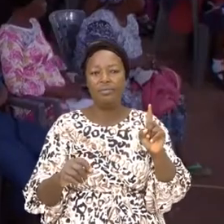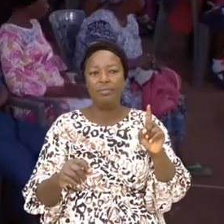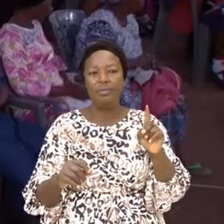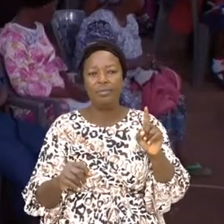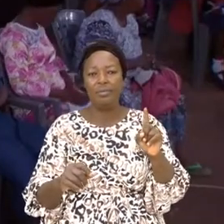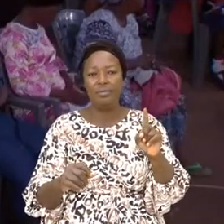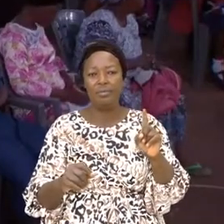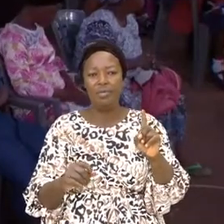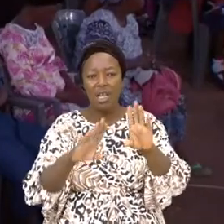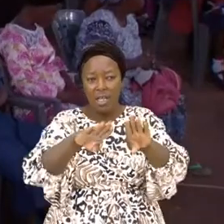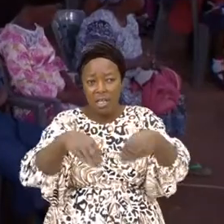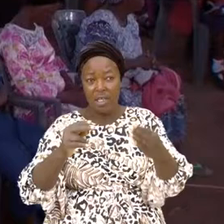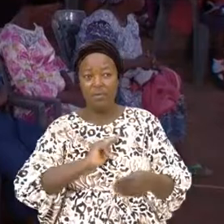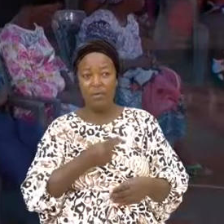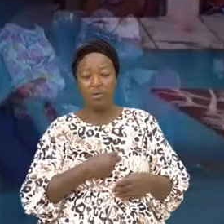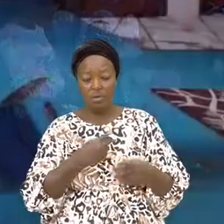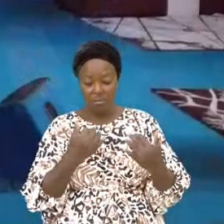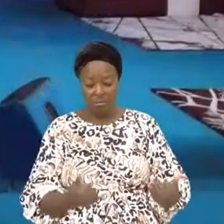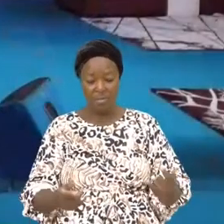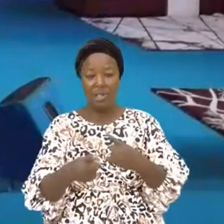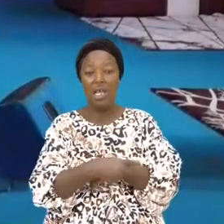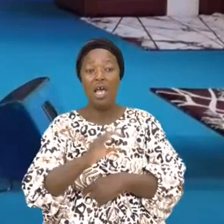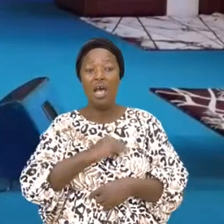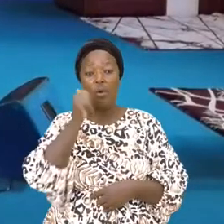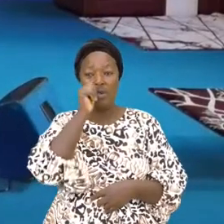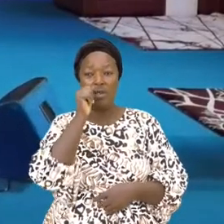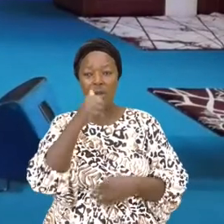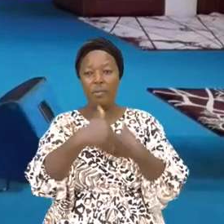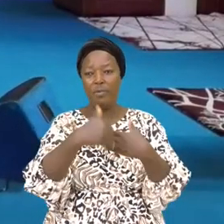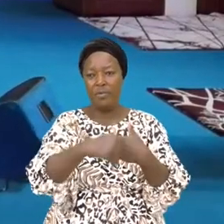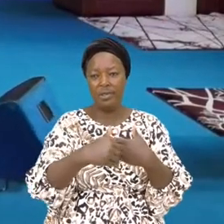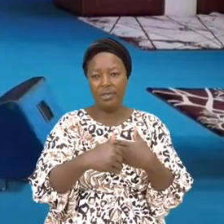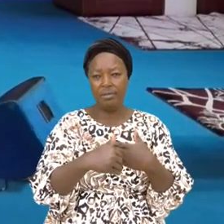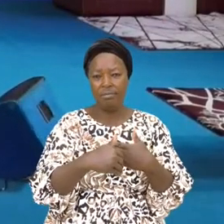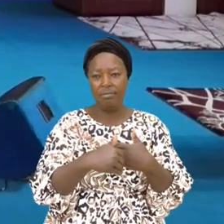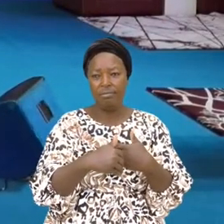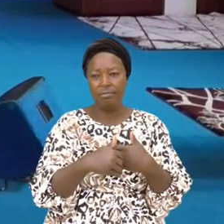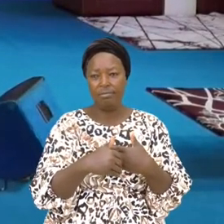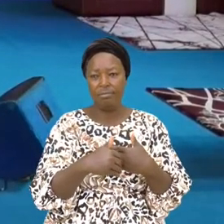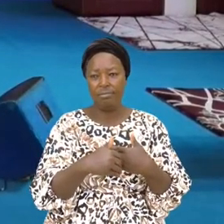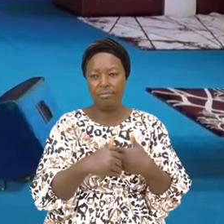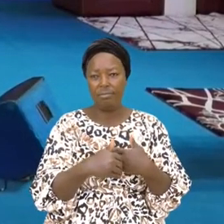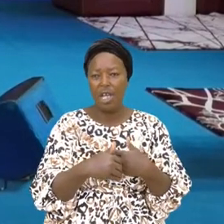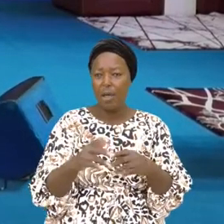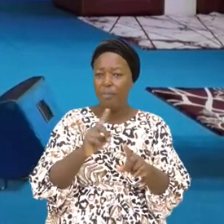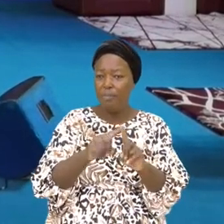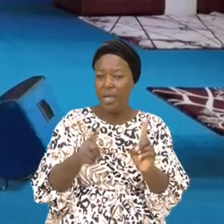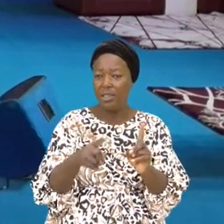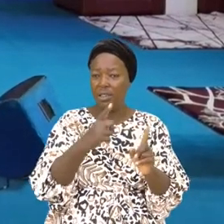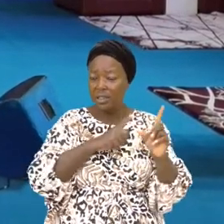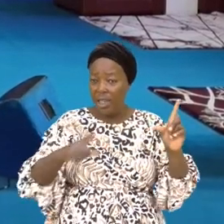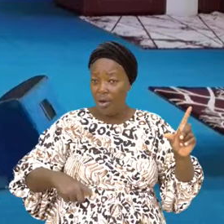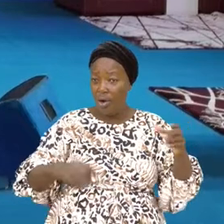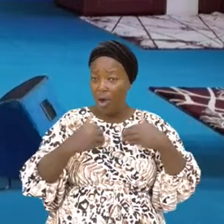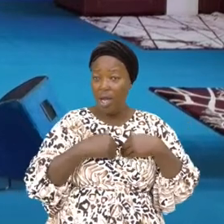give us this day our daily bread. By the way, that's prayer. But the Lord has put